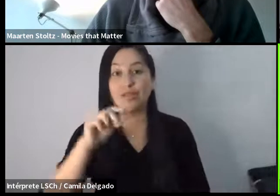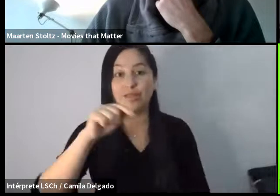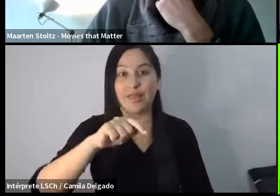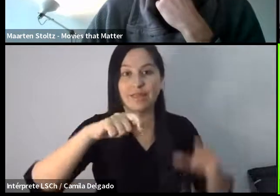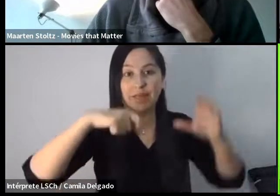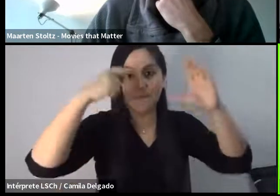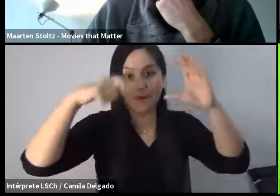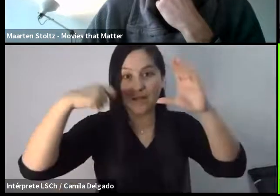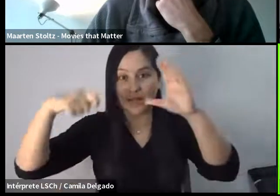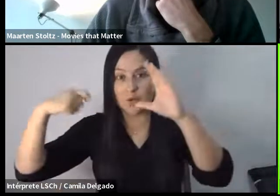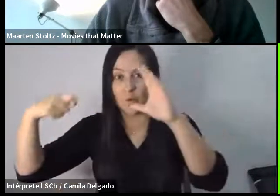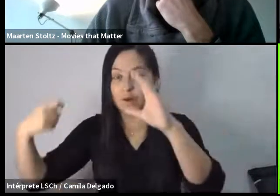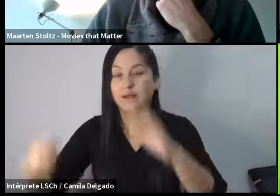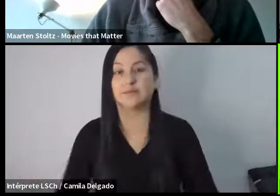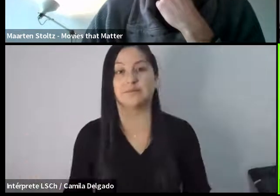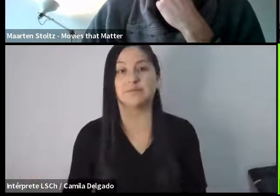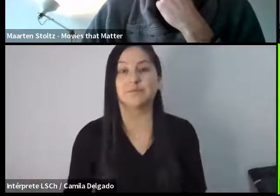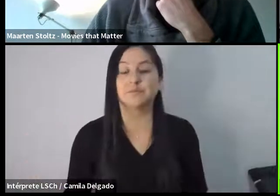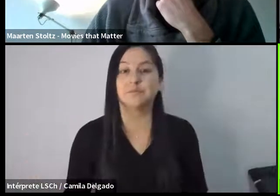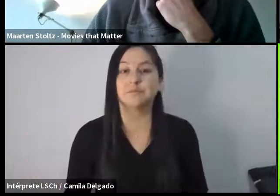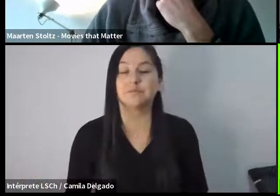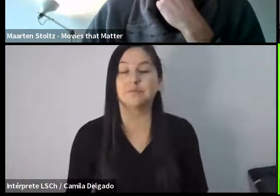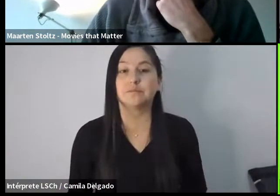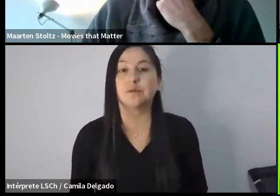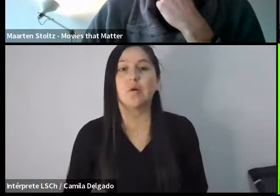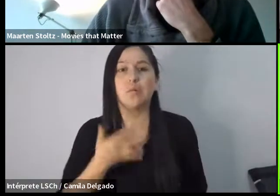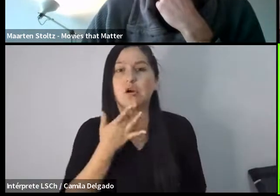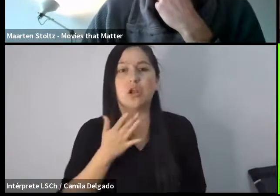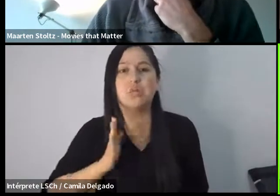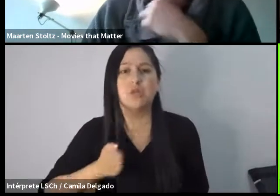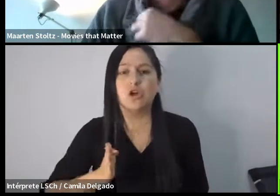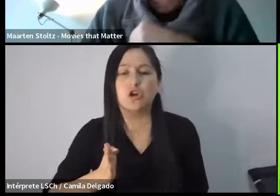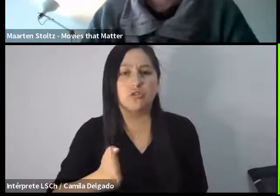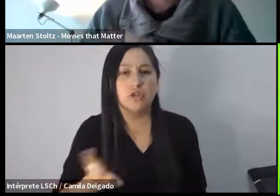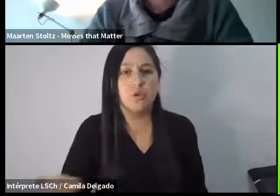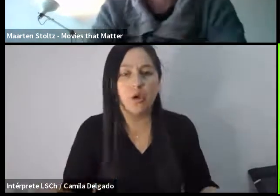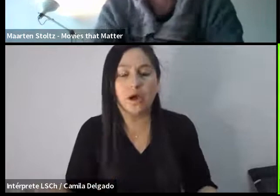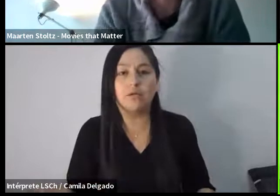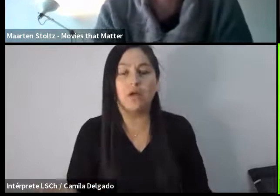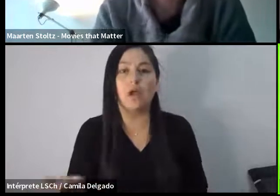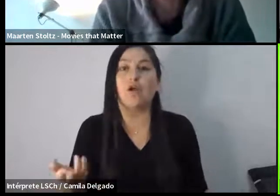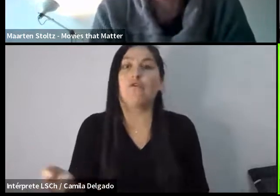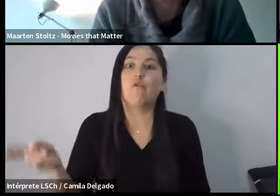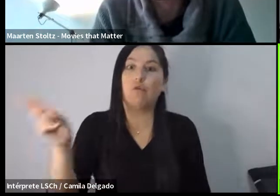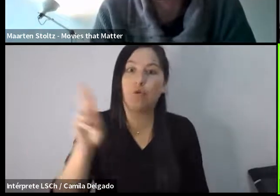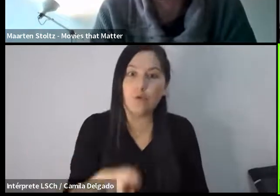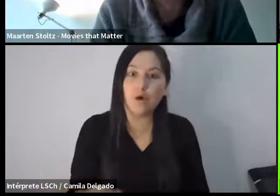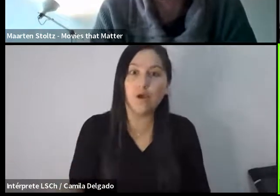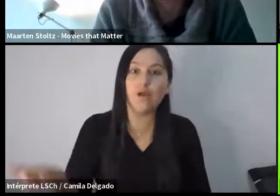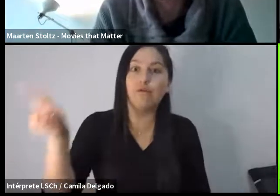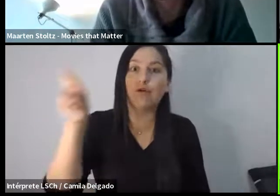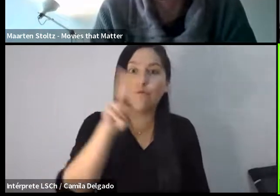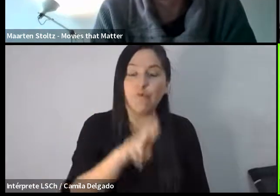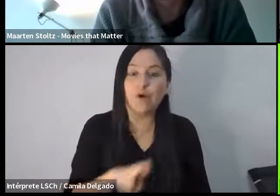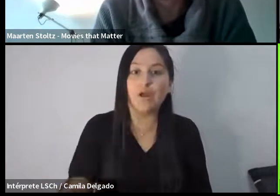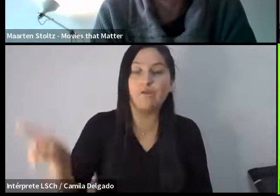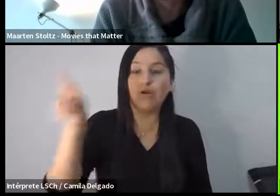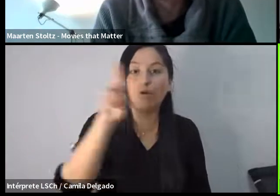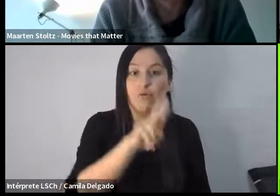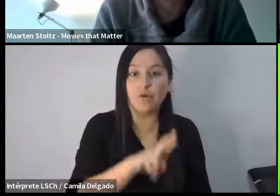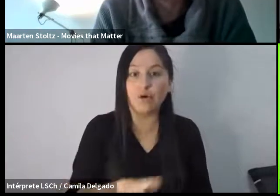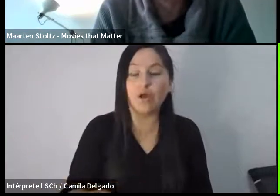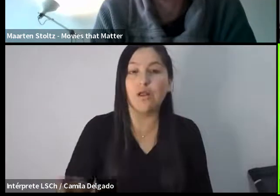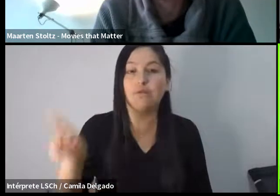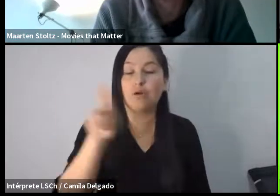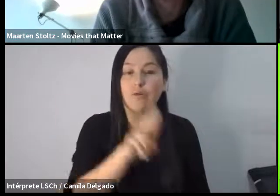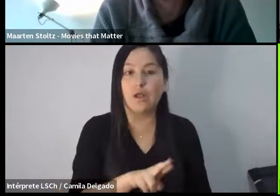¿no? ¿Por qué continuar insistiendo en hablar de